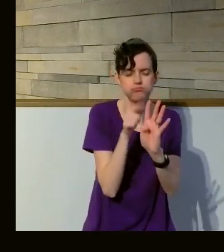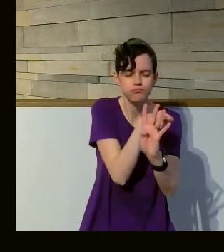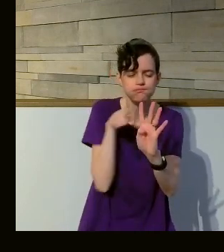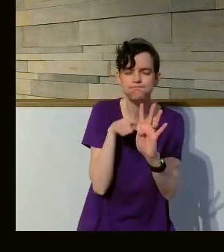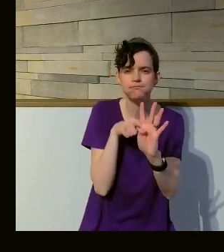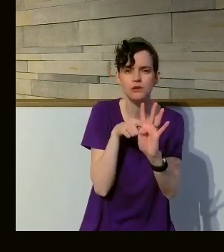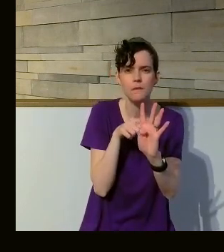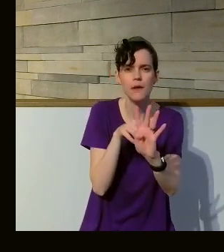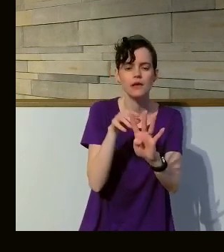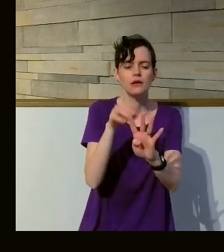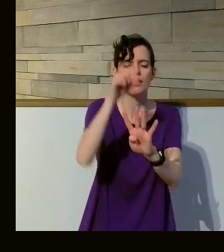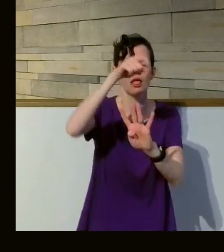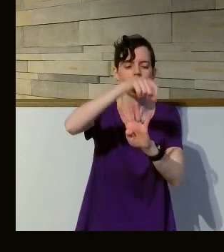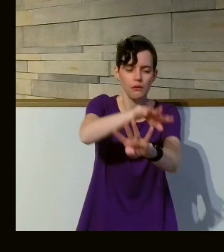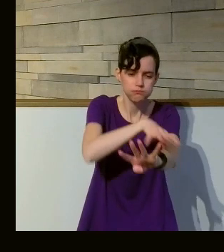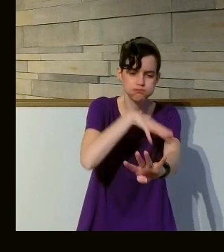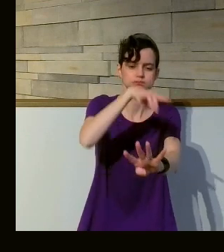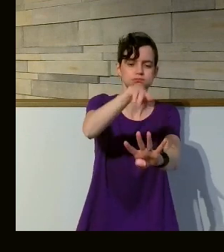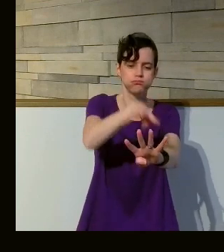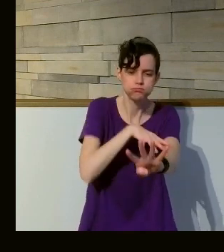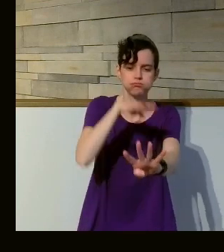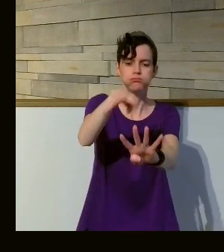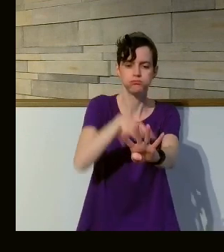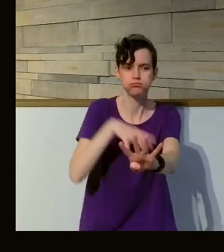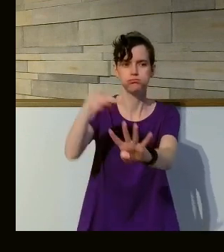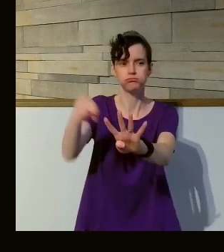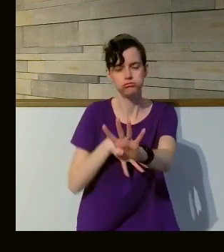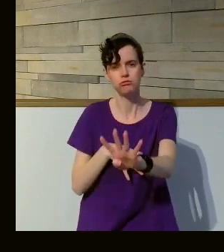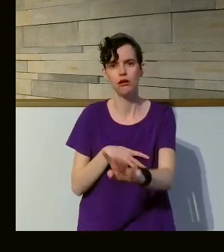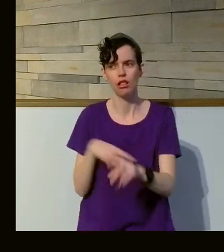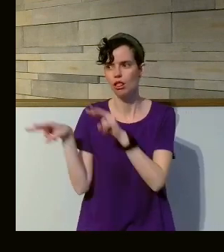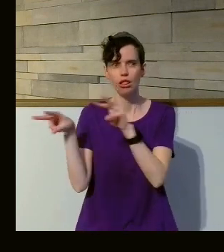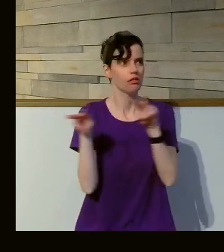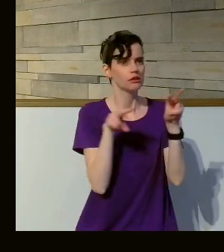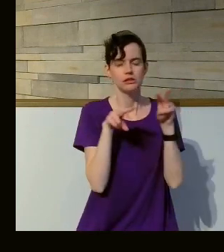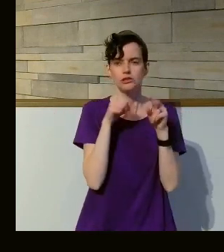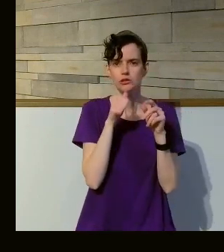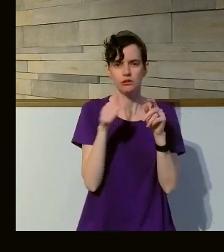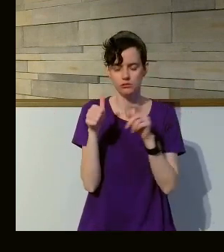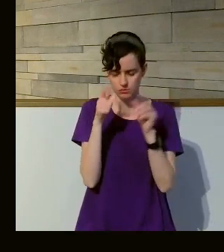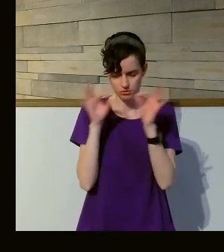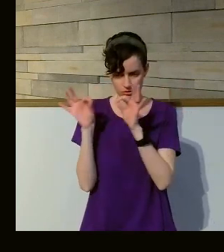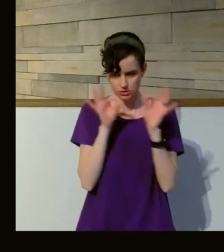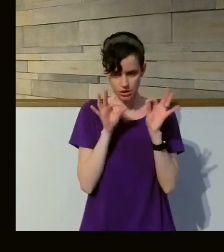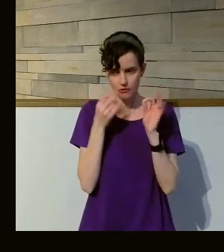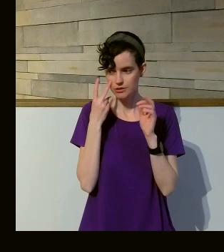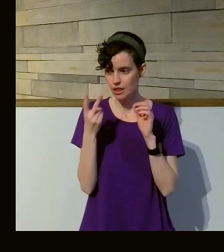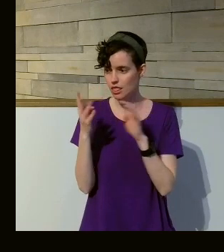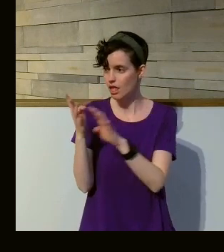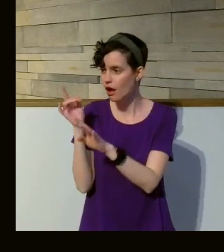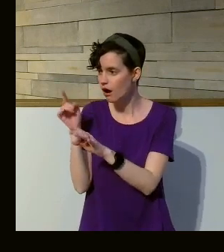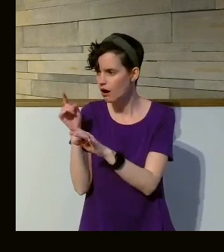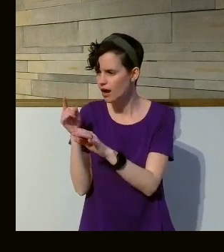be the most time in that line. And I know, don't look around, Dana, don't look around, because I'm going to look around and I'm going to see, hey, that